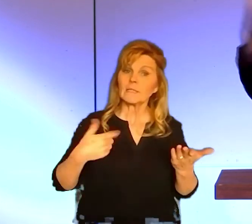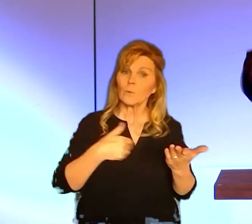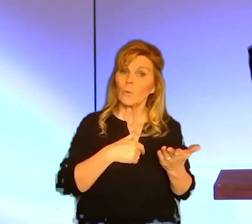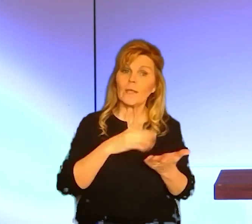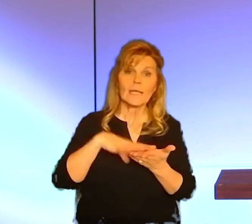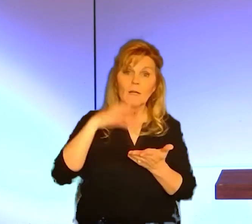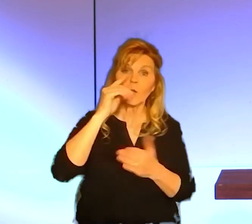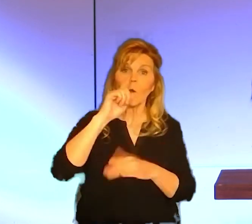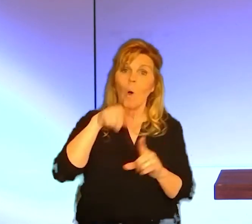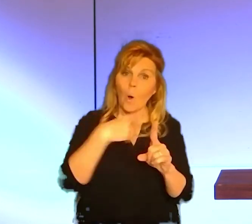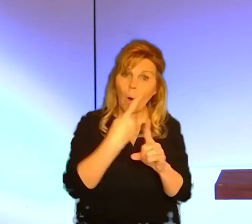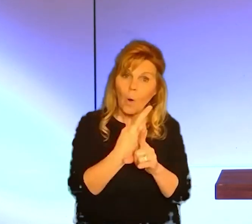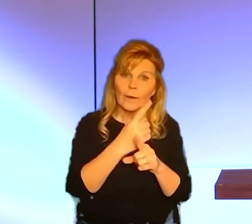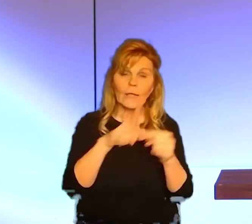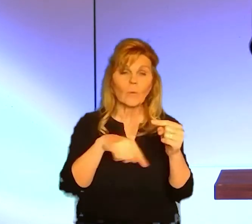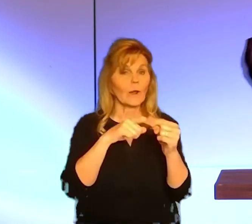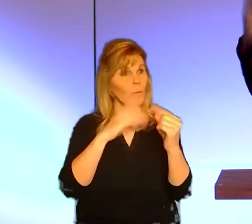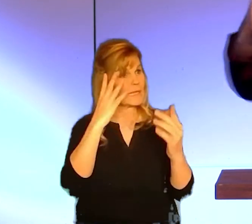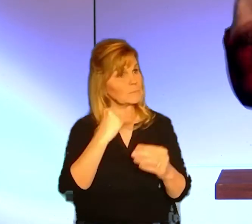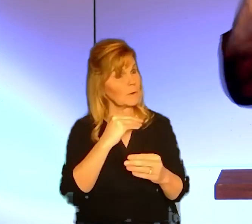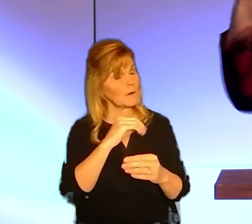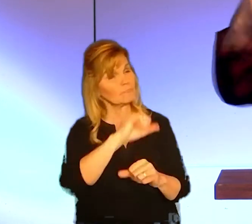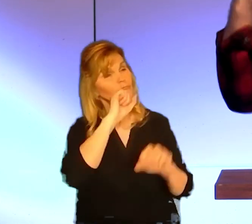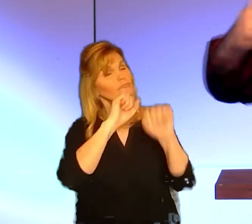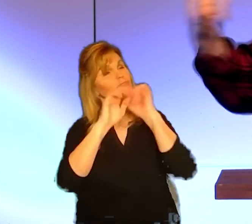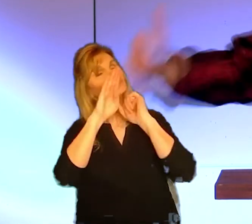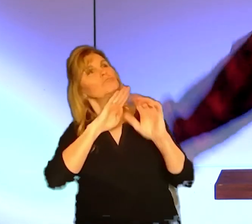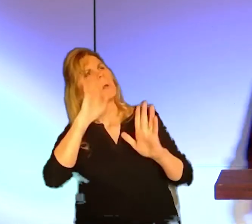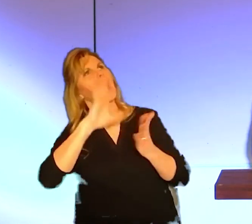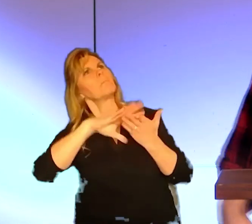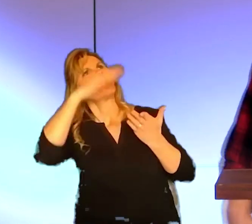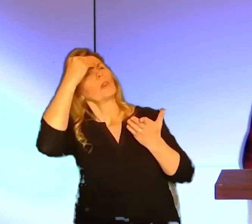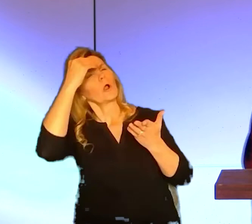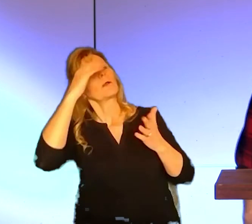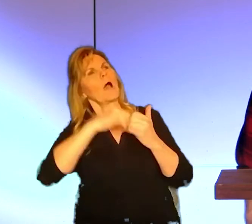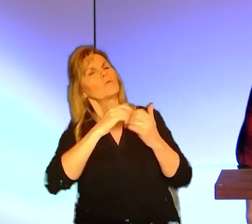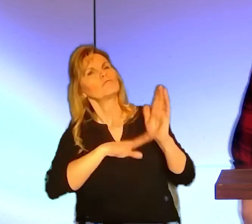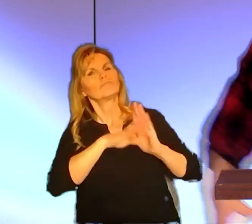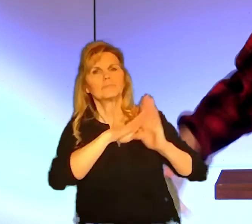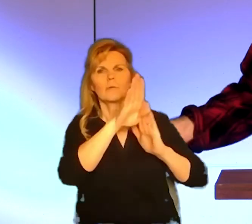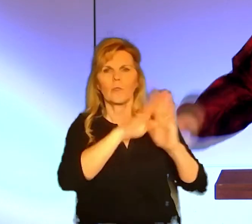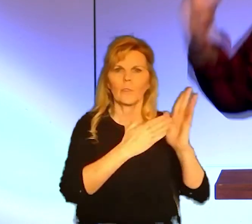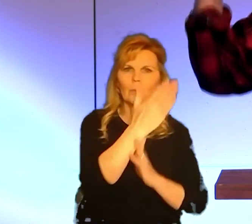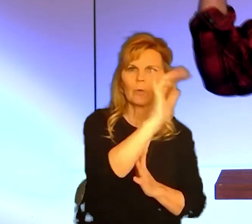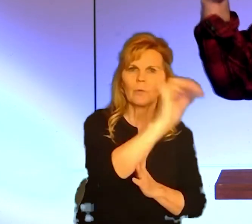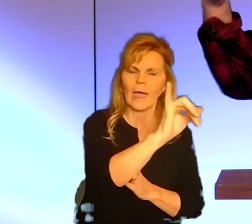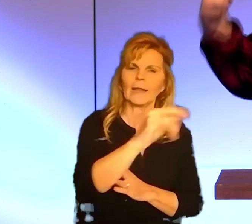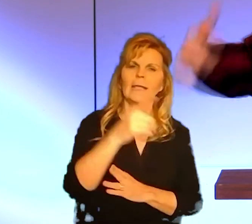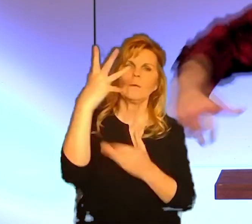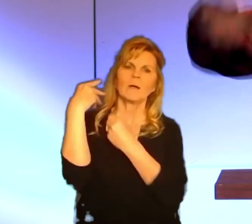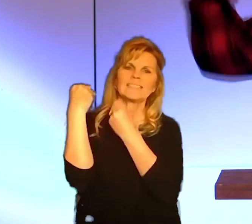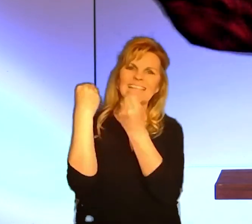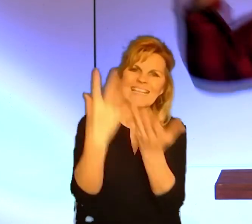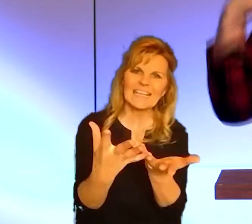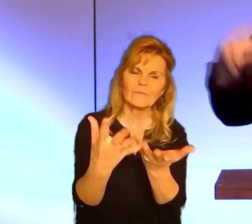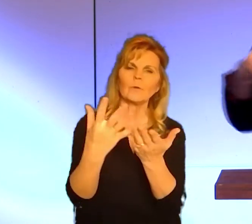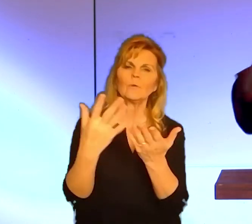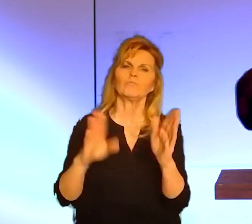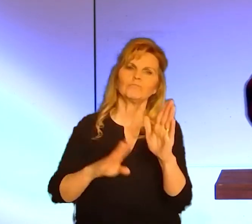learn from experience. God wants to get you some experience. He wants to build something in you. I